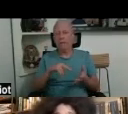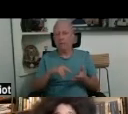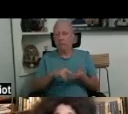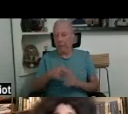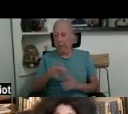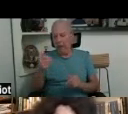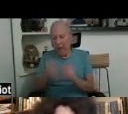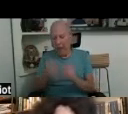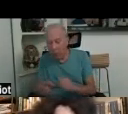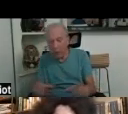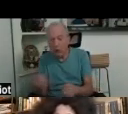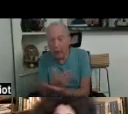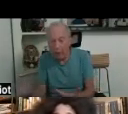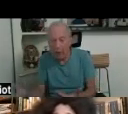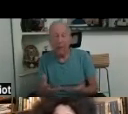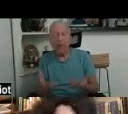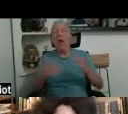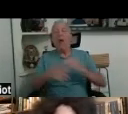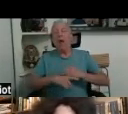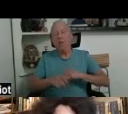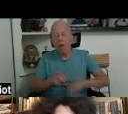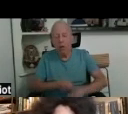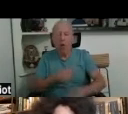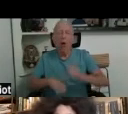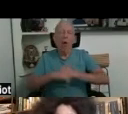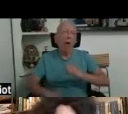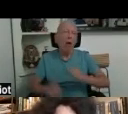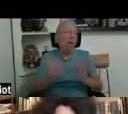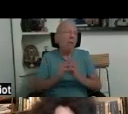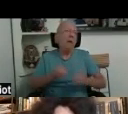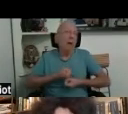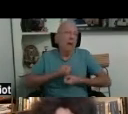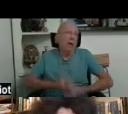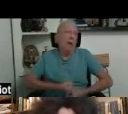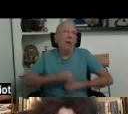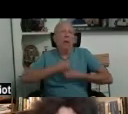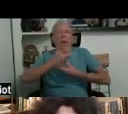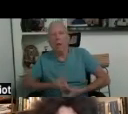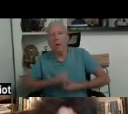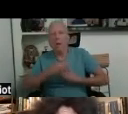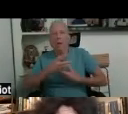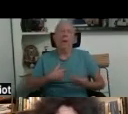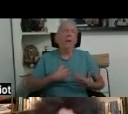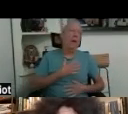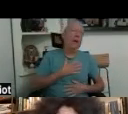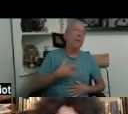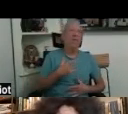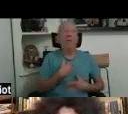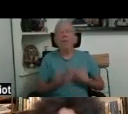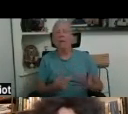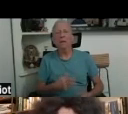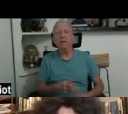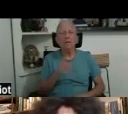With lots of long meetings about our feelings, I mean, controversial take, I actually think that feelings are the bedrock